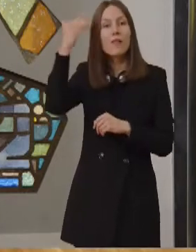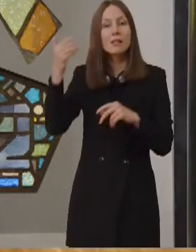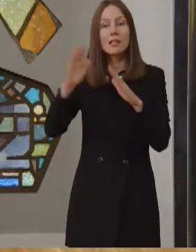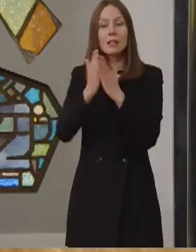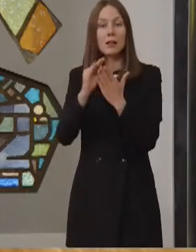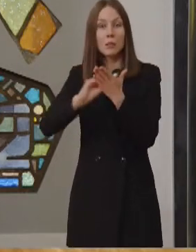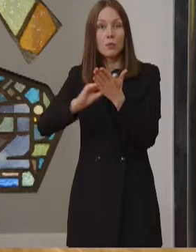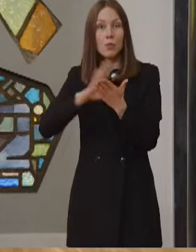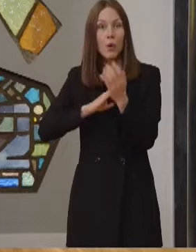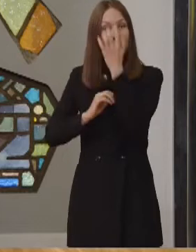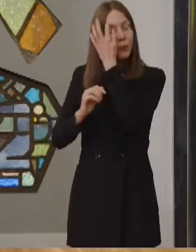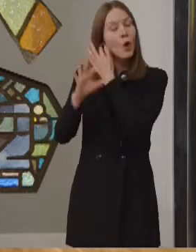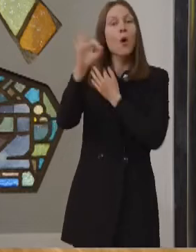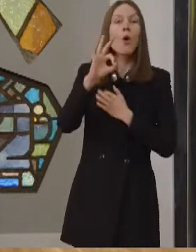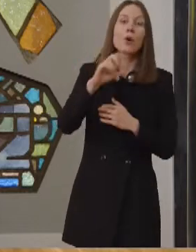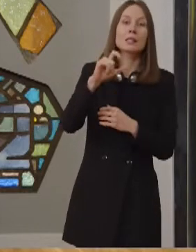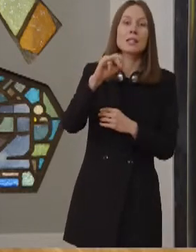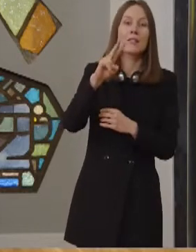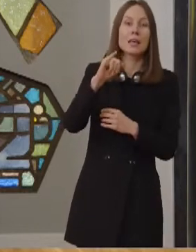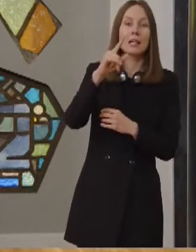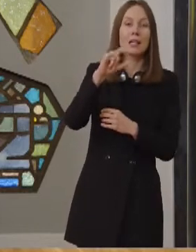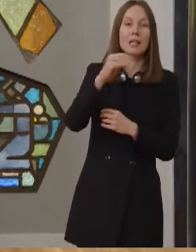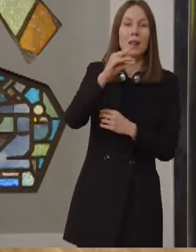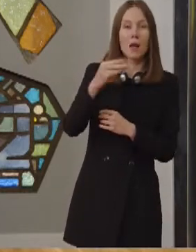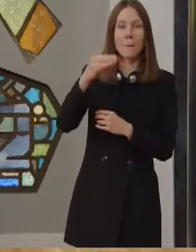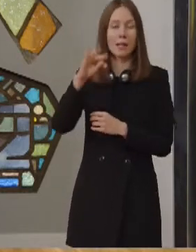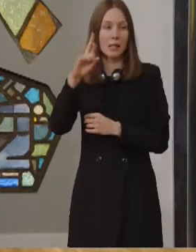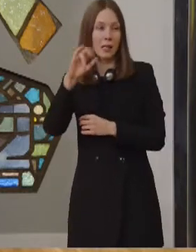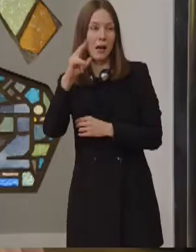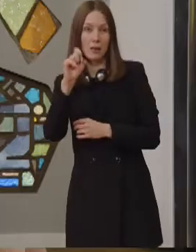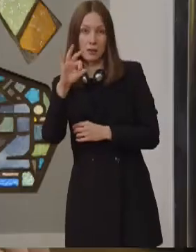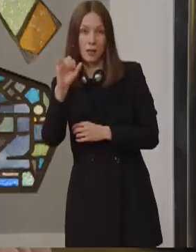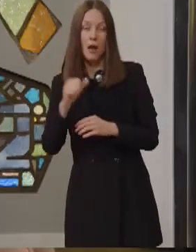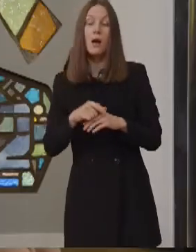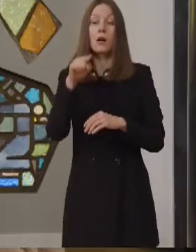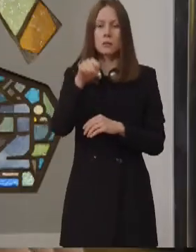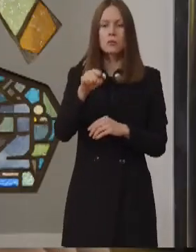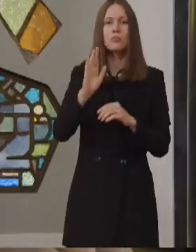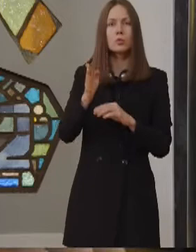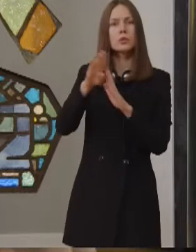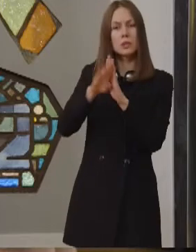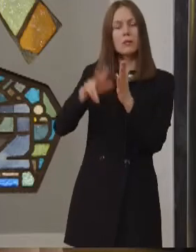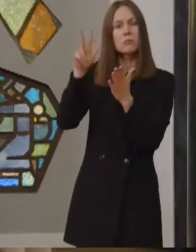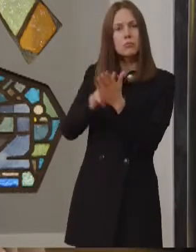was taking place back in 1940 when it came to the law on